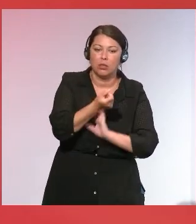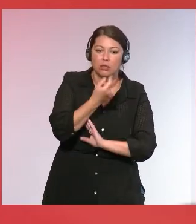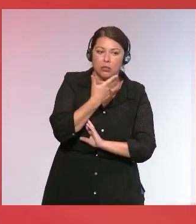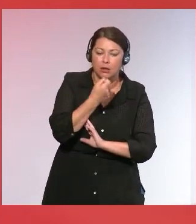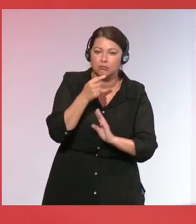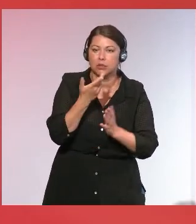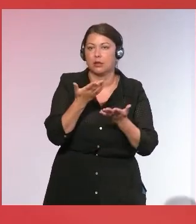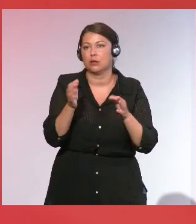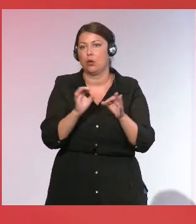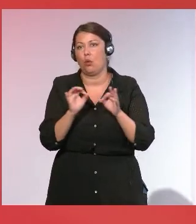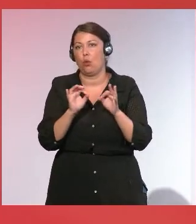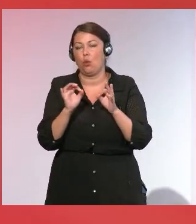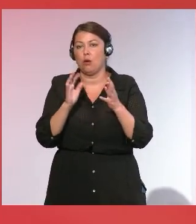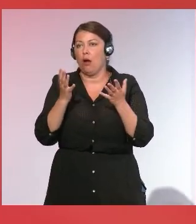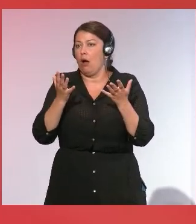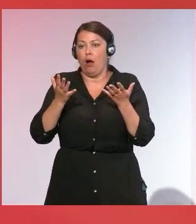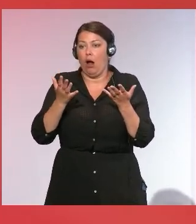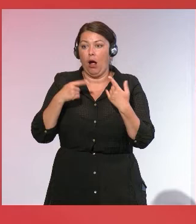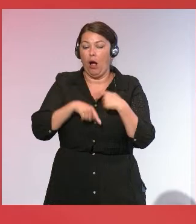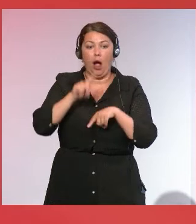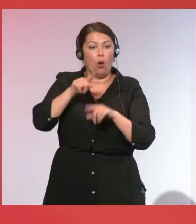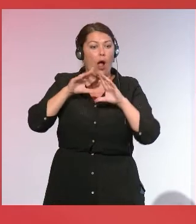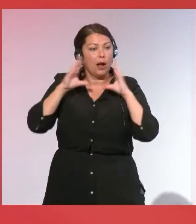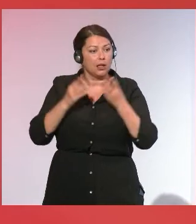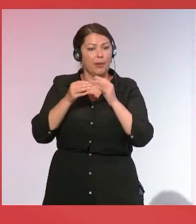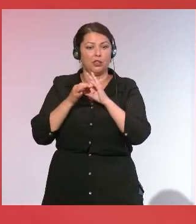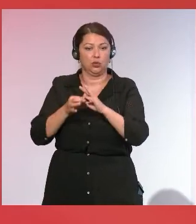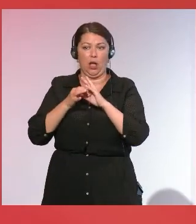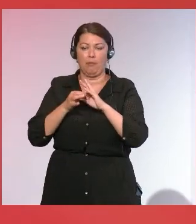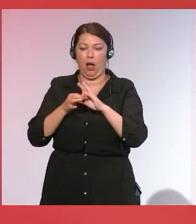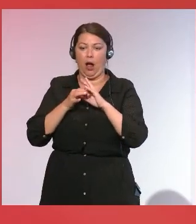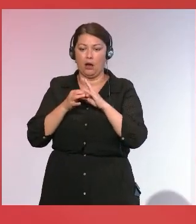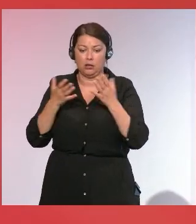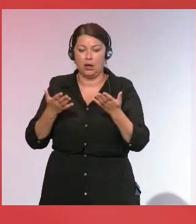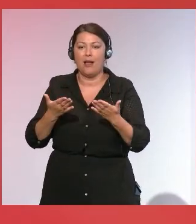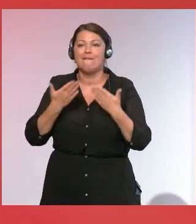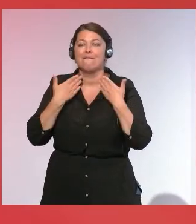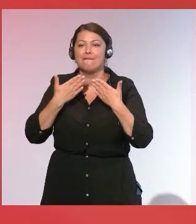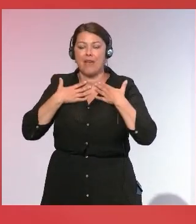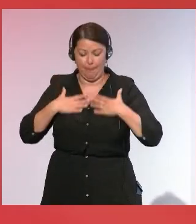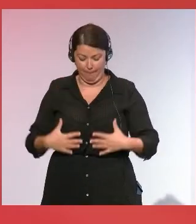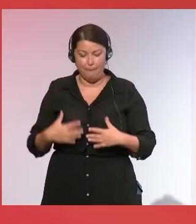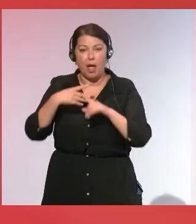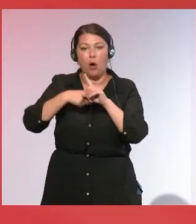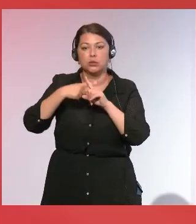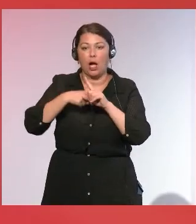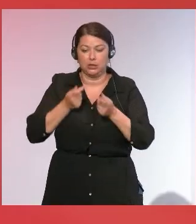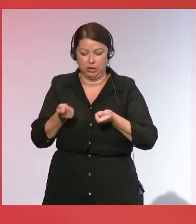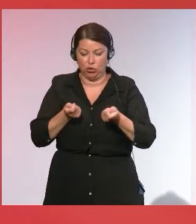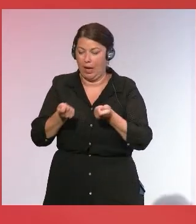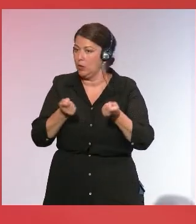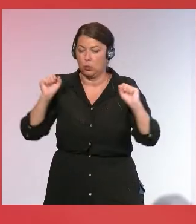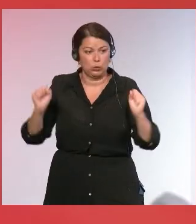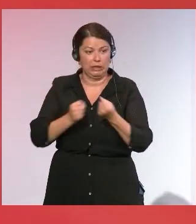reduced, which means they get more complaints. You see more of them presenting at accident and emergency in the hospital.